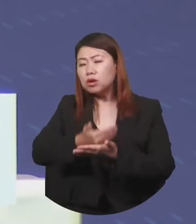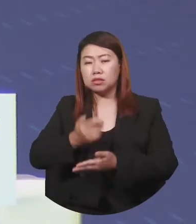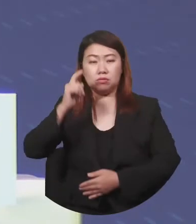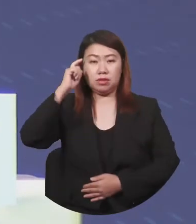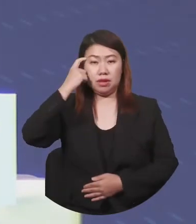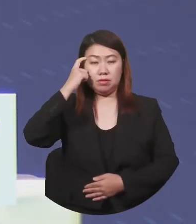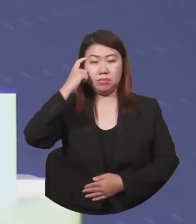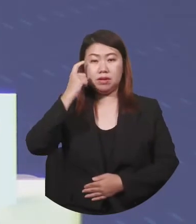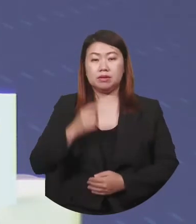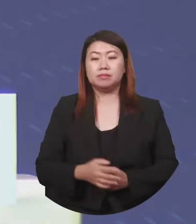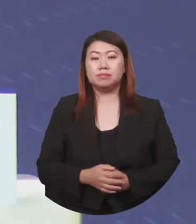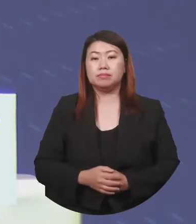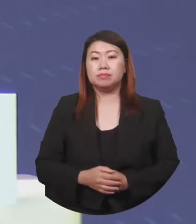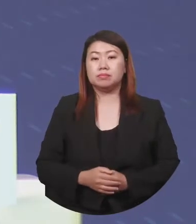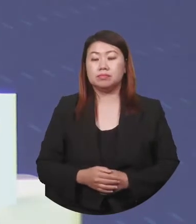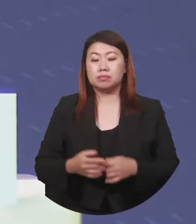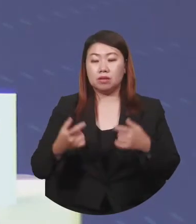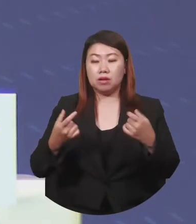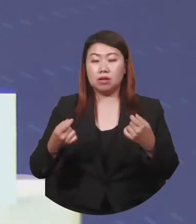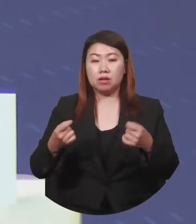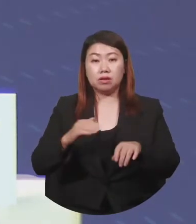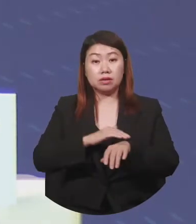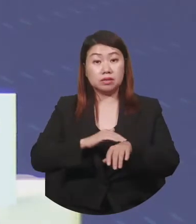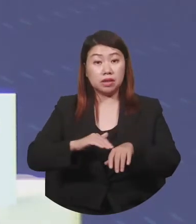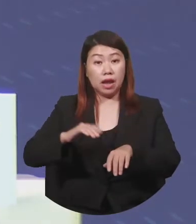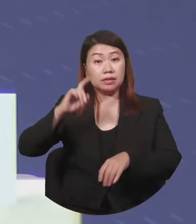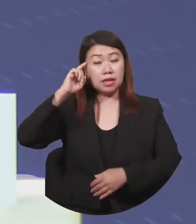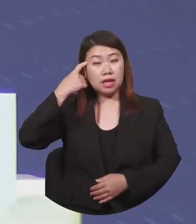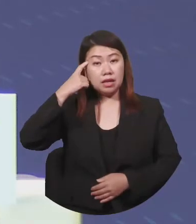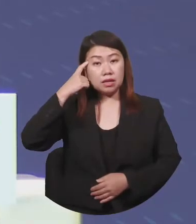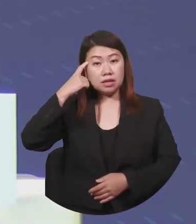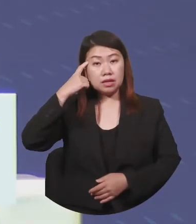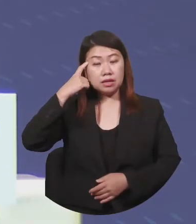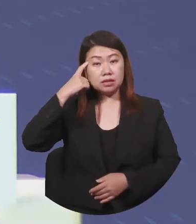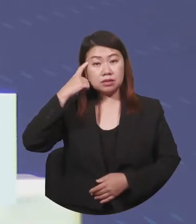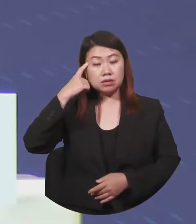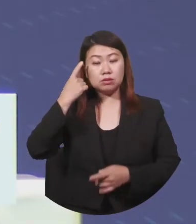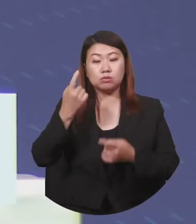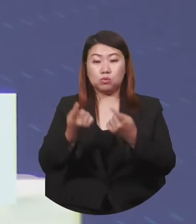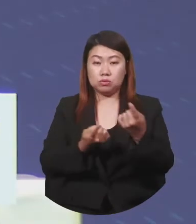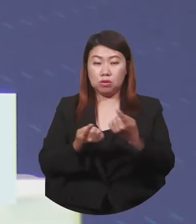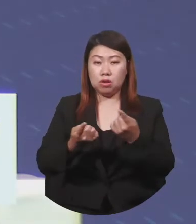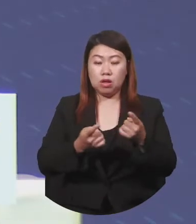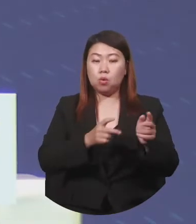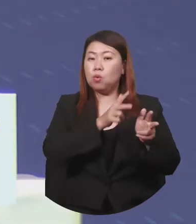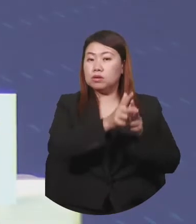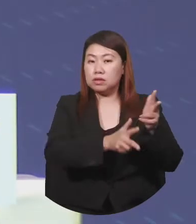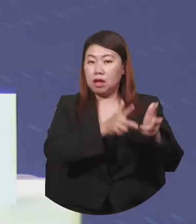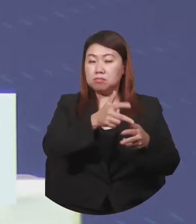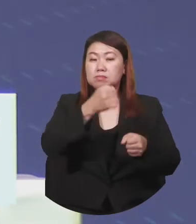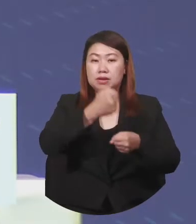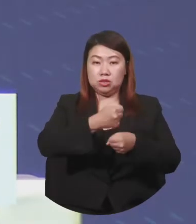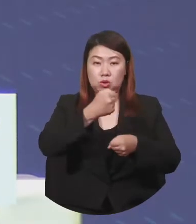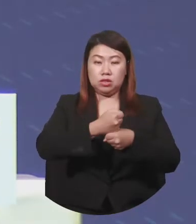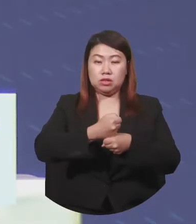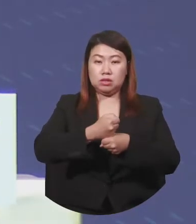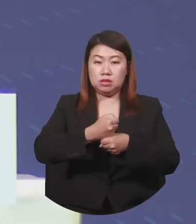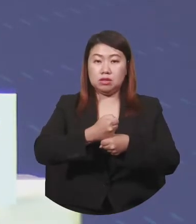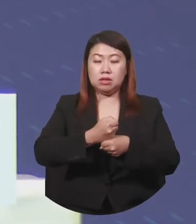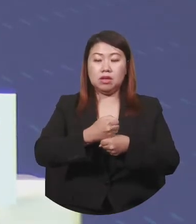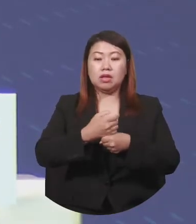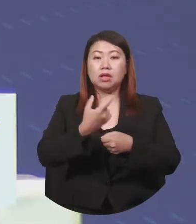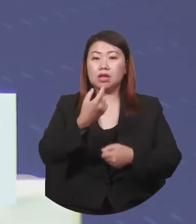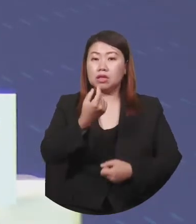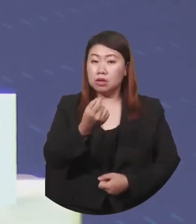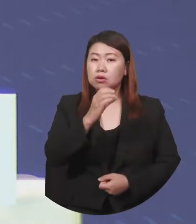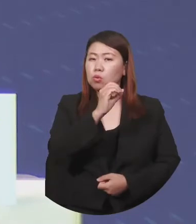and strategize our programs and projects for the ODA program. Thank